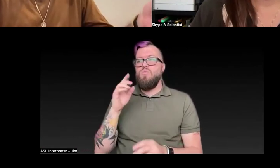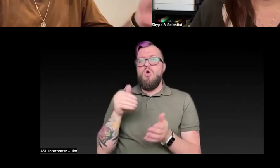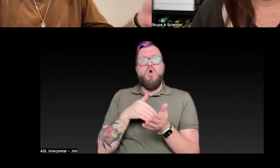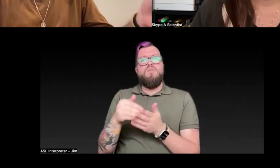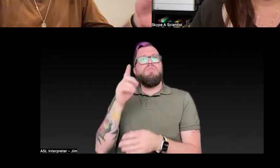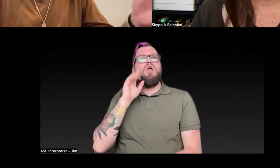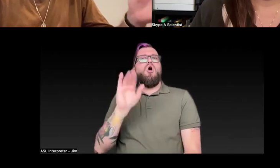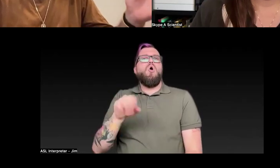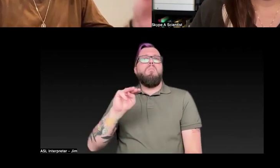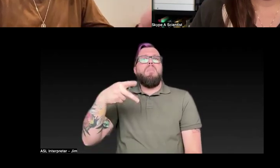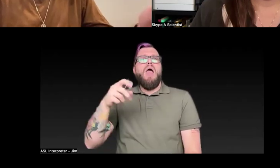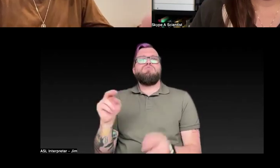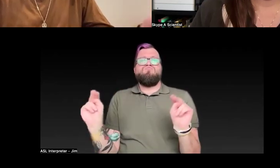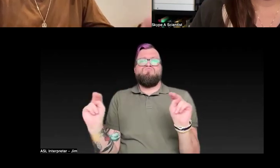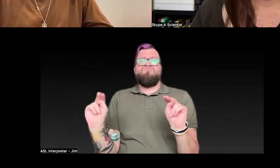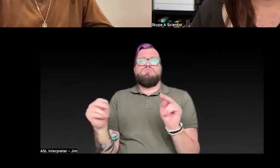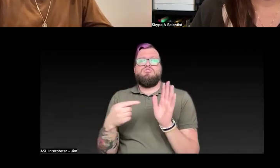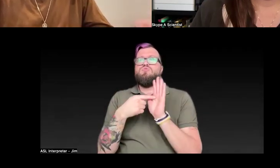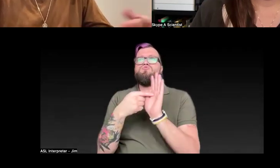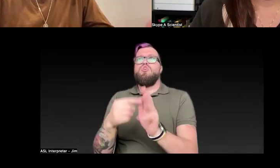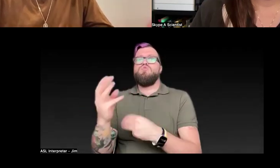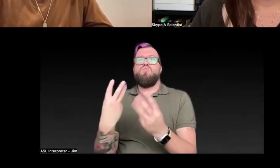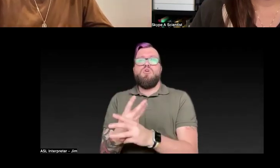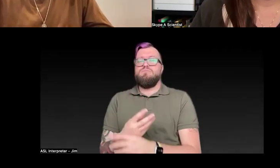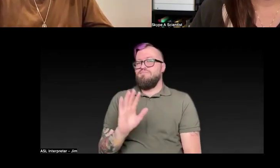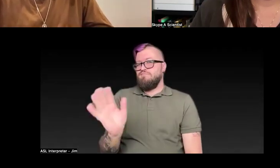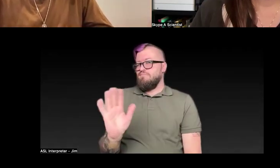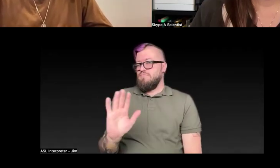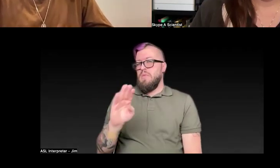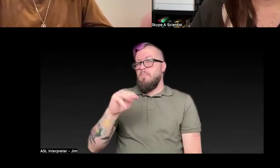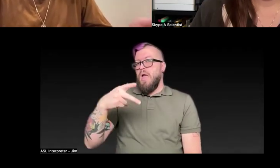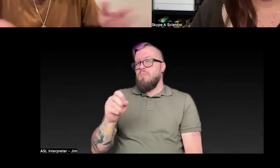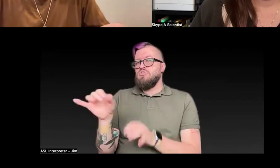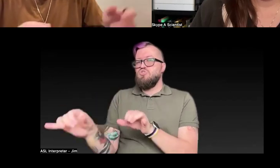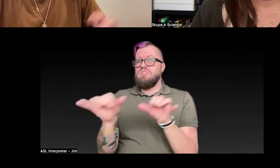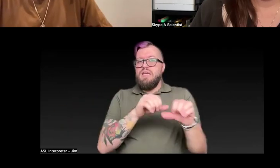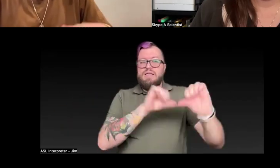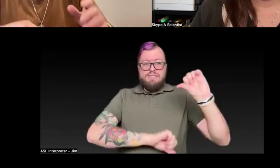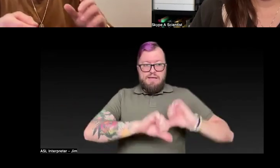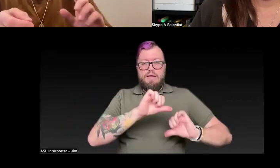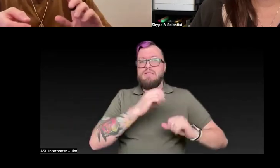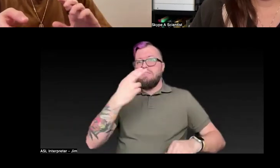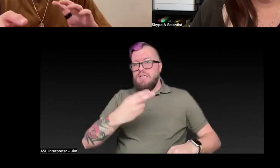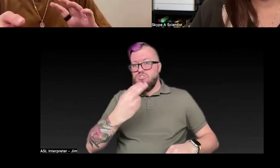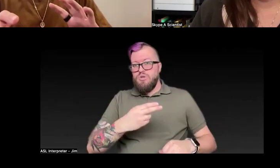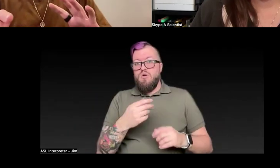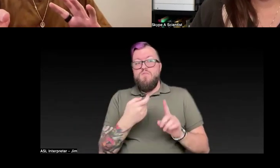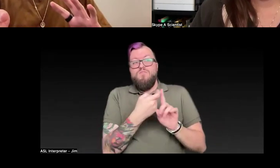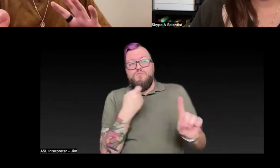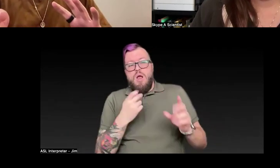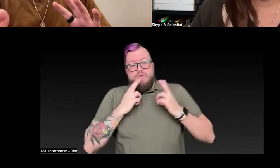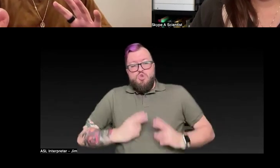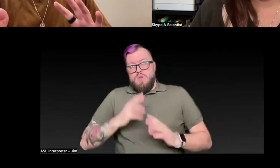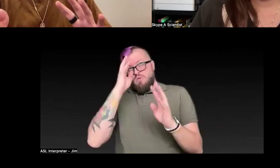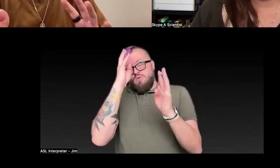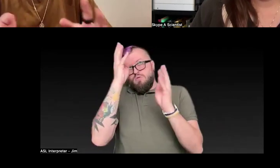of truth. Like a map, it shows us the world, but maps, like history or like science, are a product of human creation and invention, and that